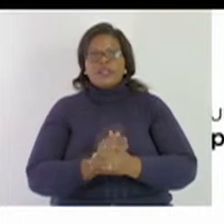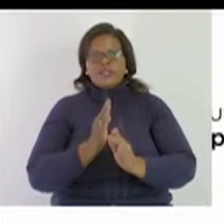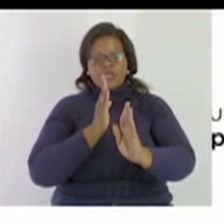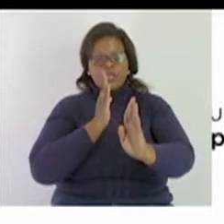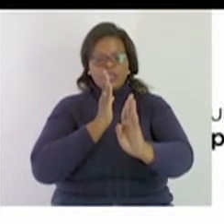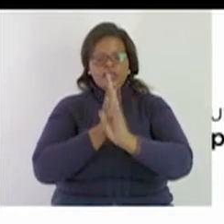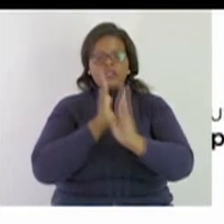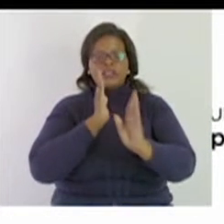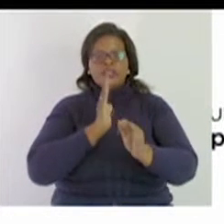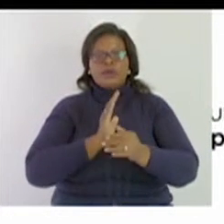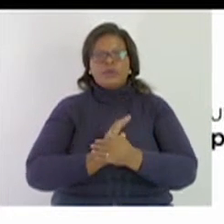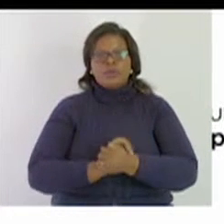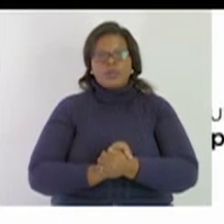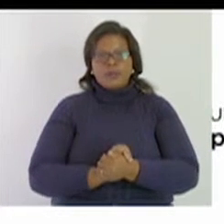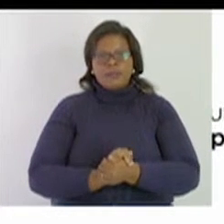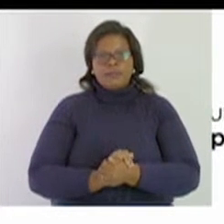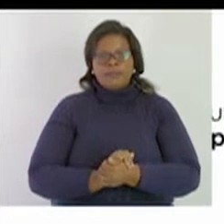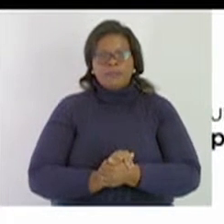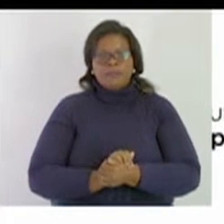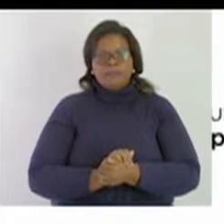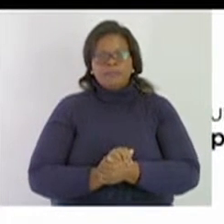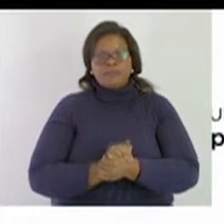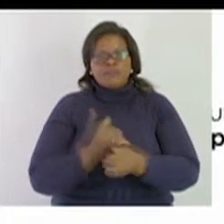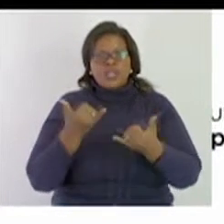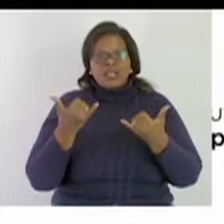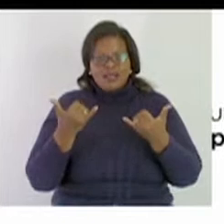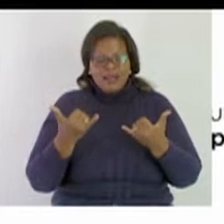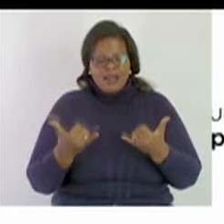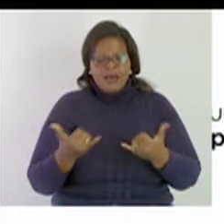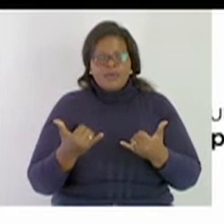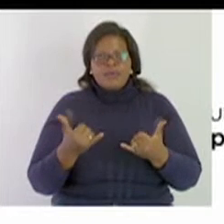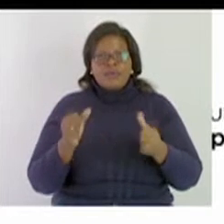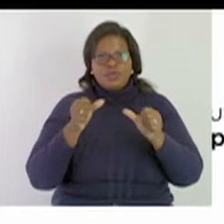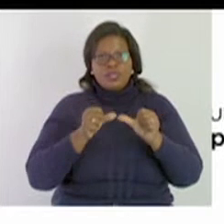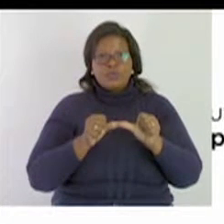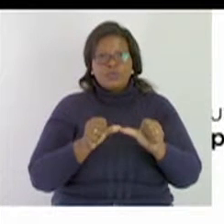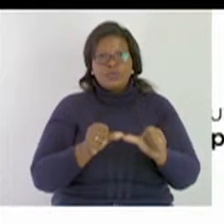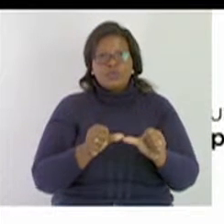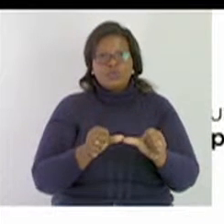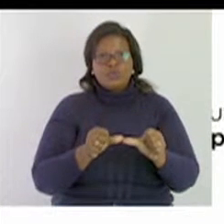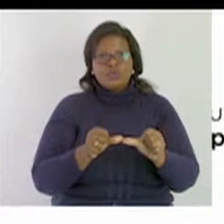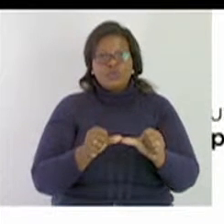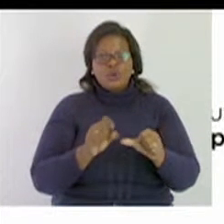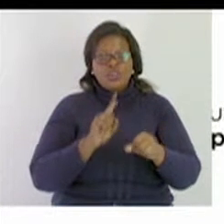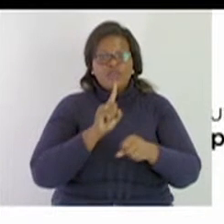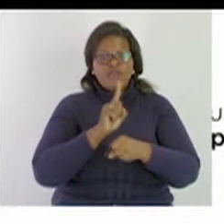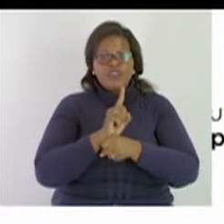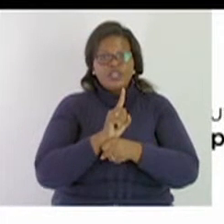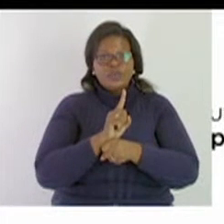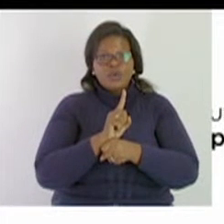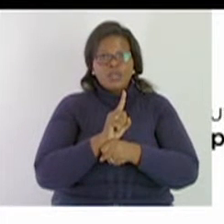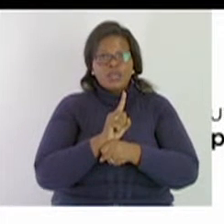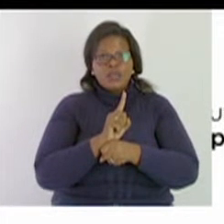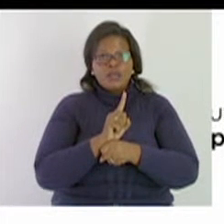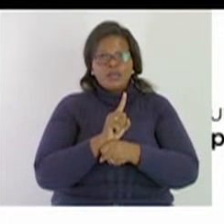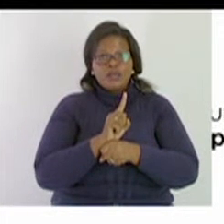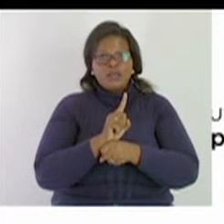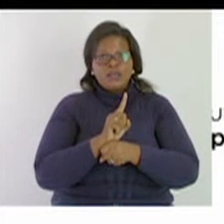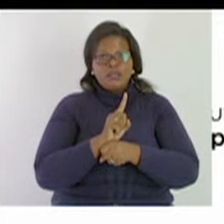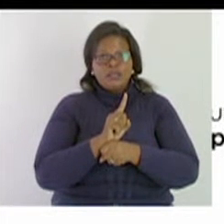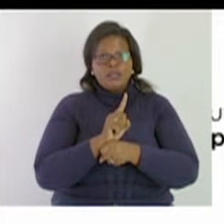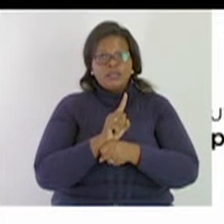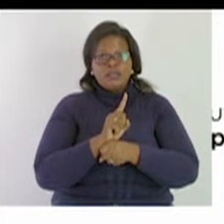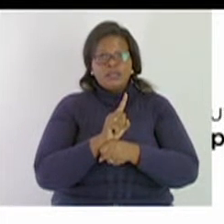right. So in this sum, the first operation that we will find